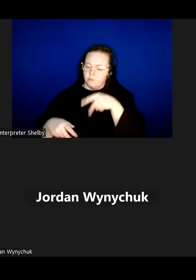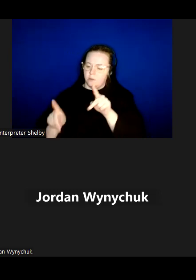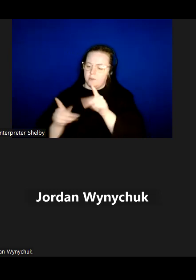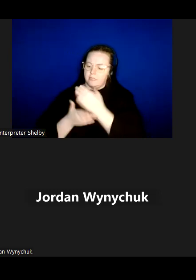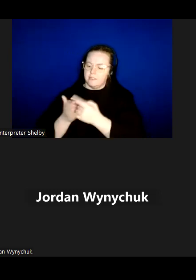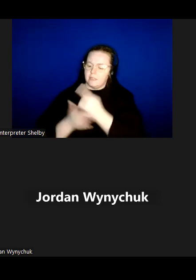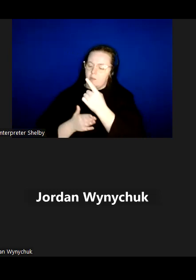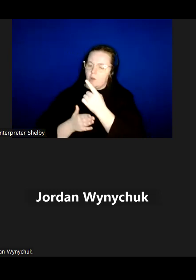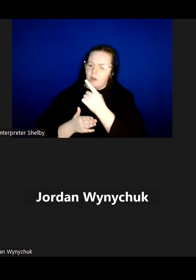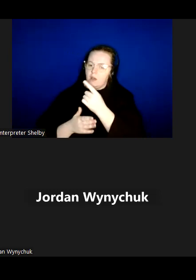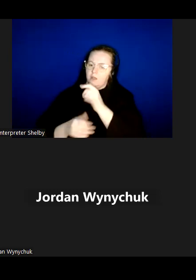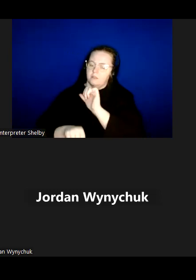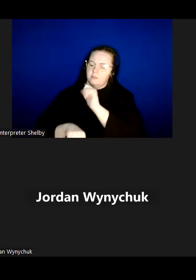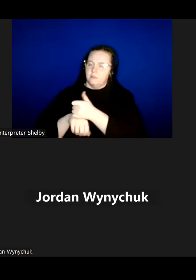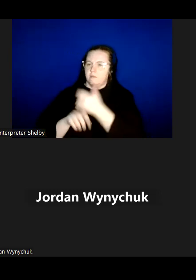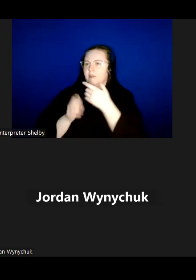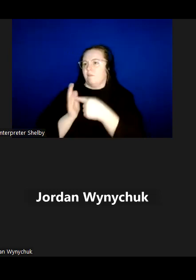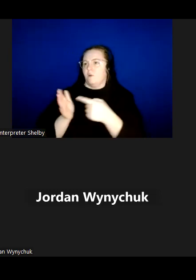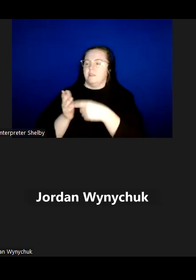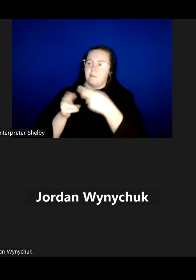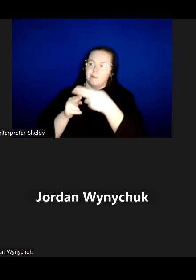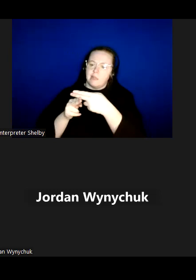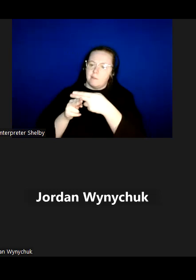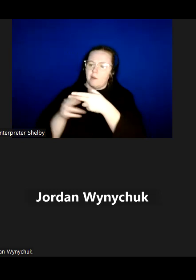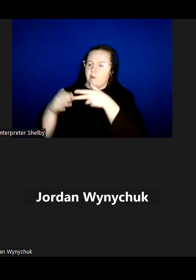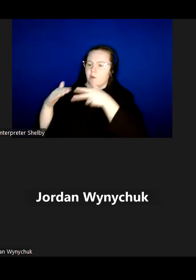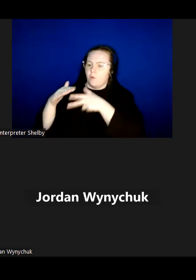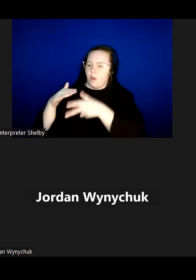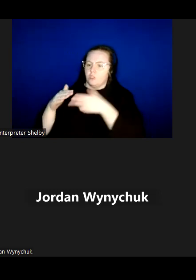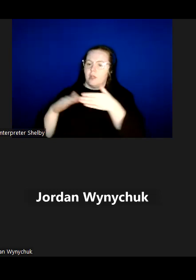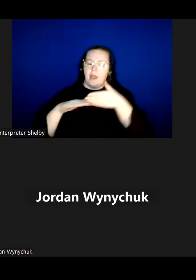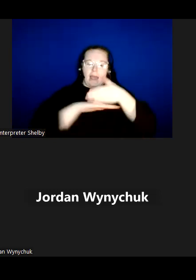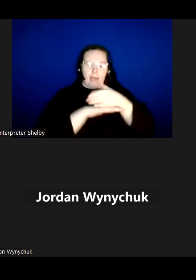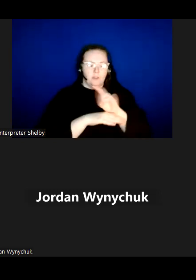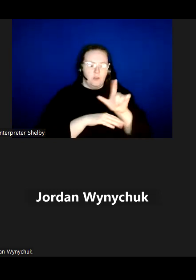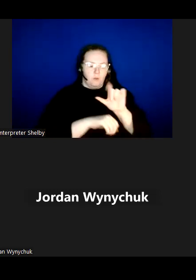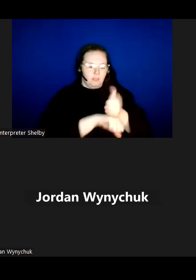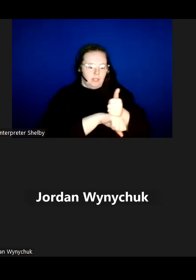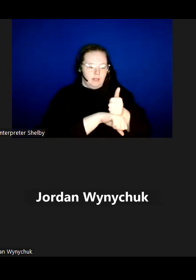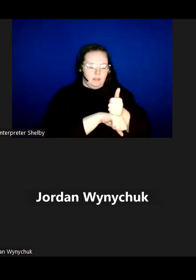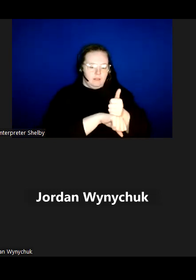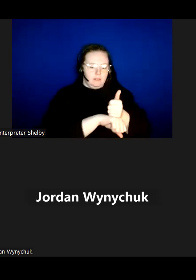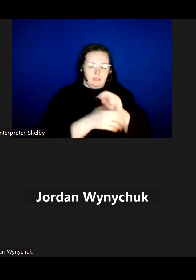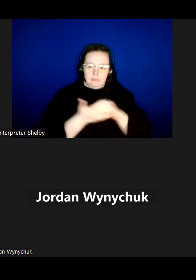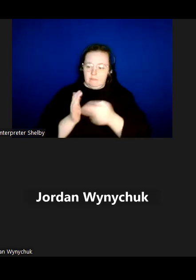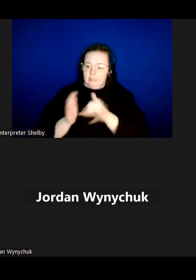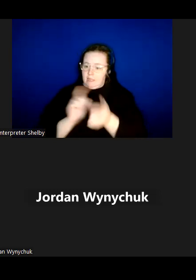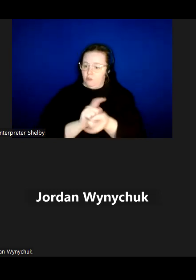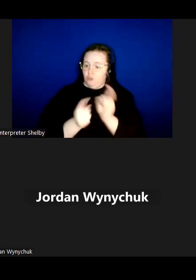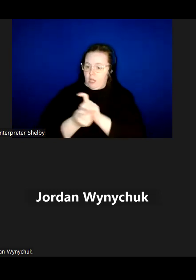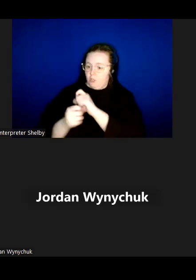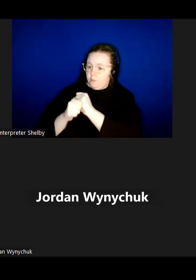a temporary, say, garage on your property after your will, would this change the